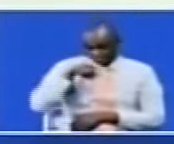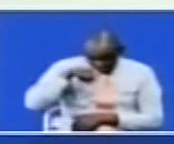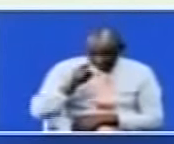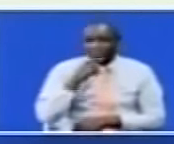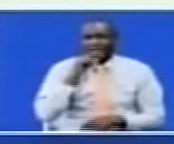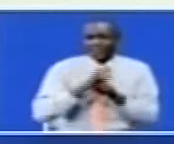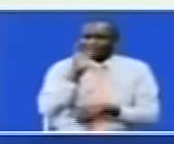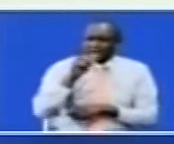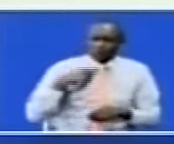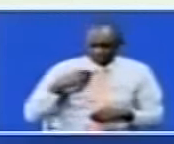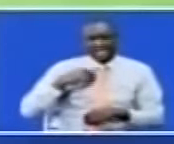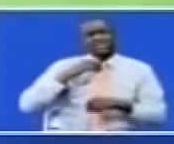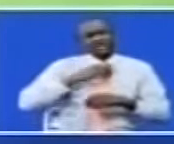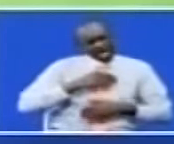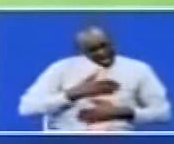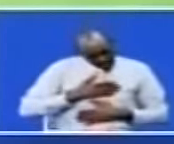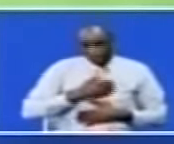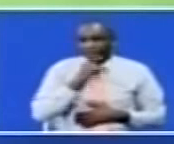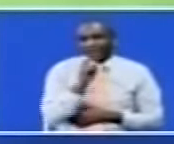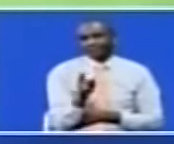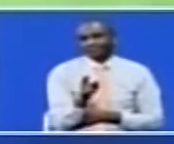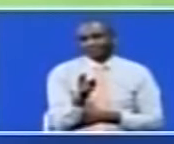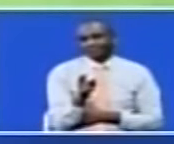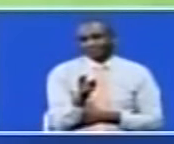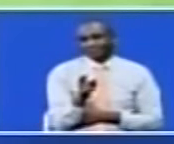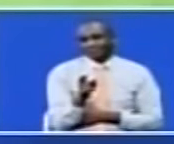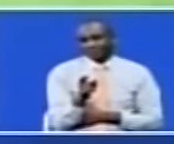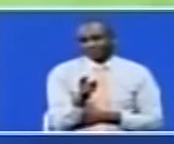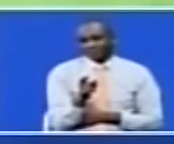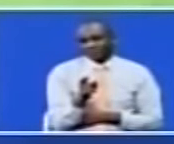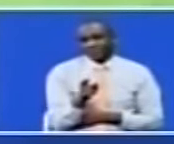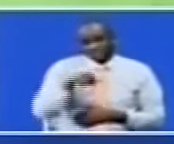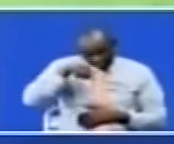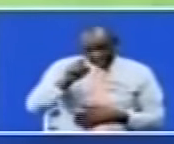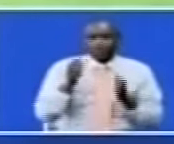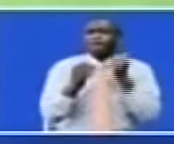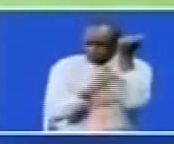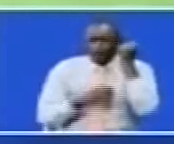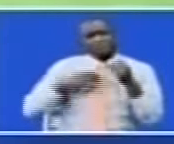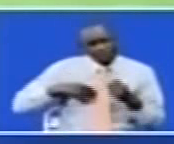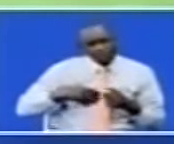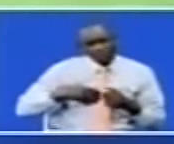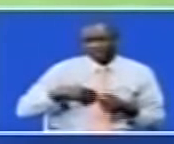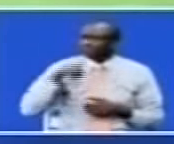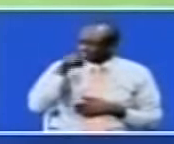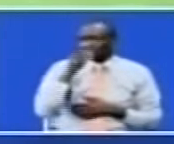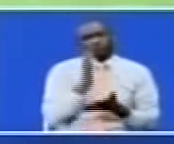his brother was a pious man to the core. Vitu kama maskini